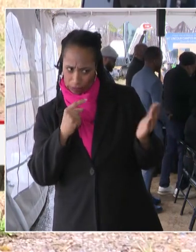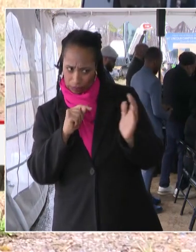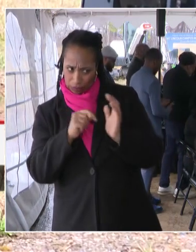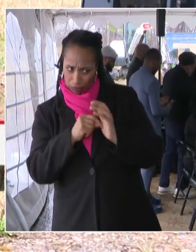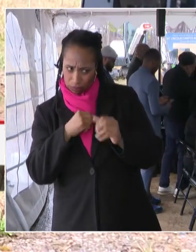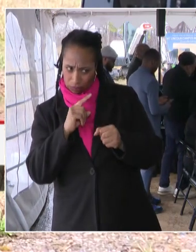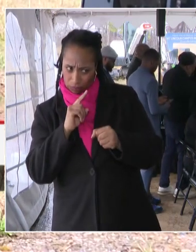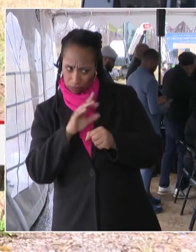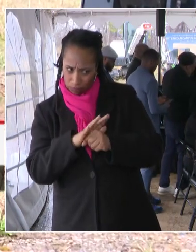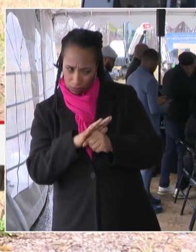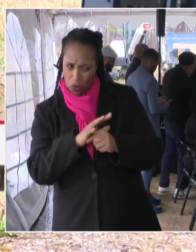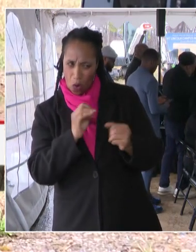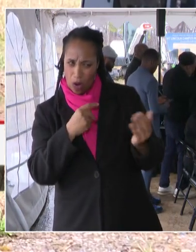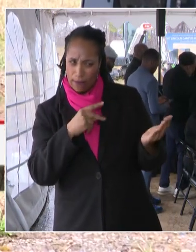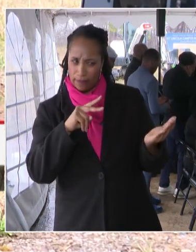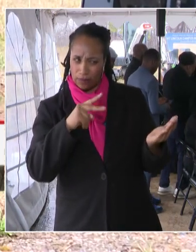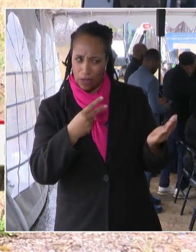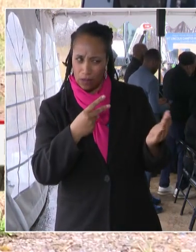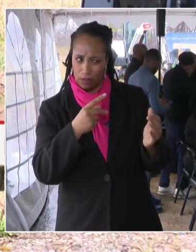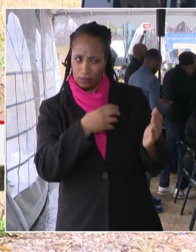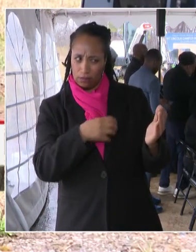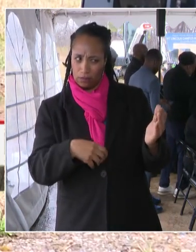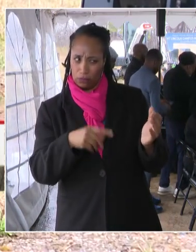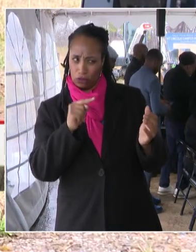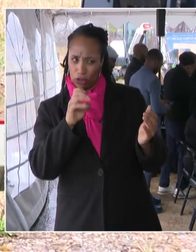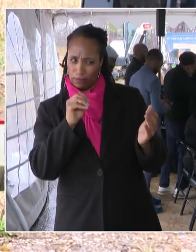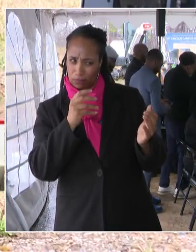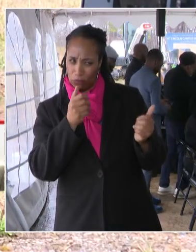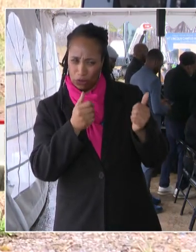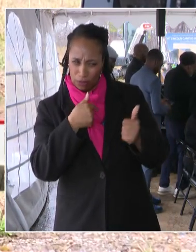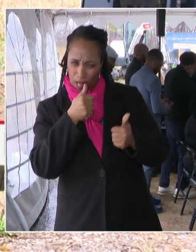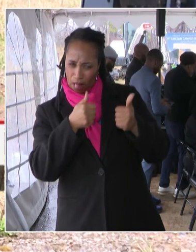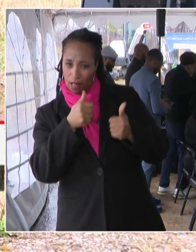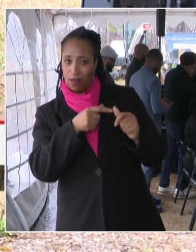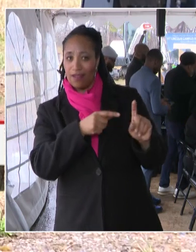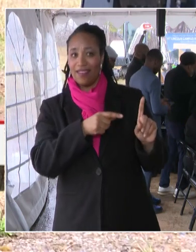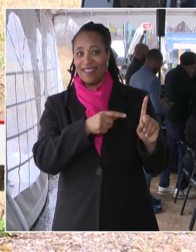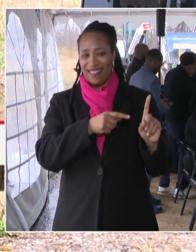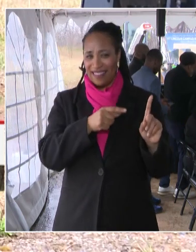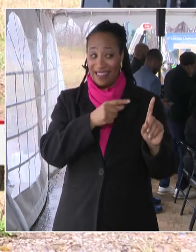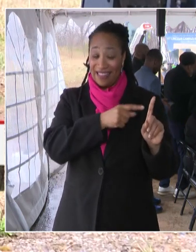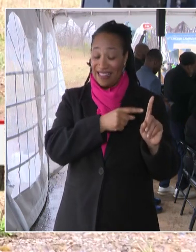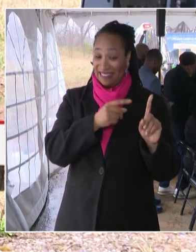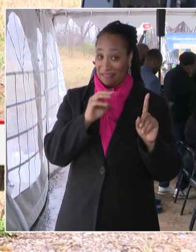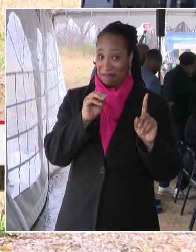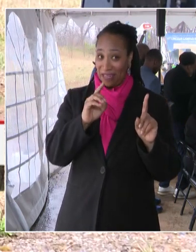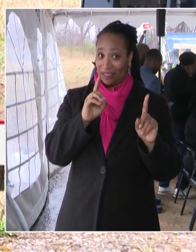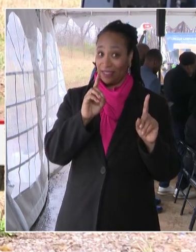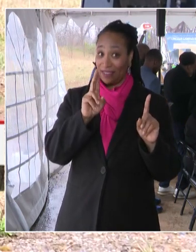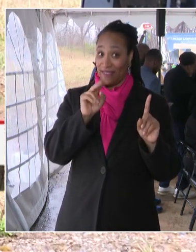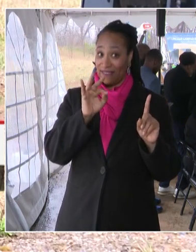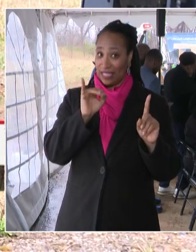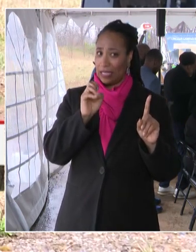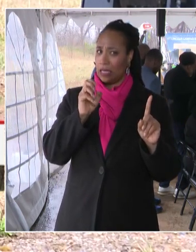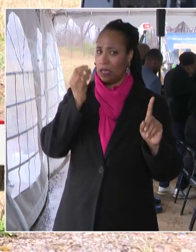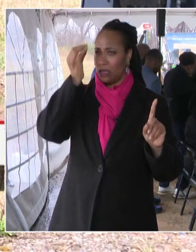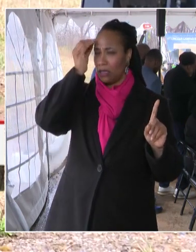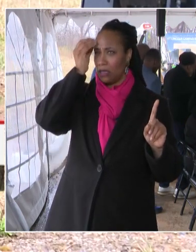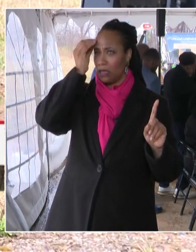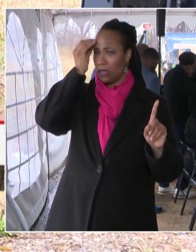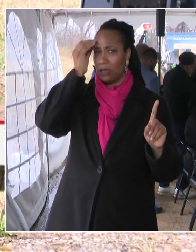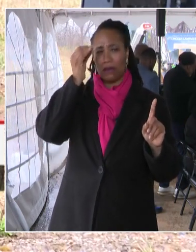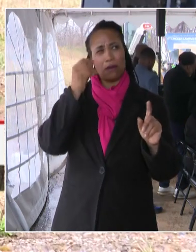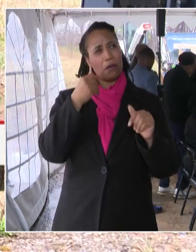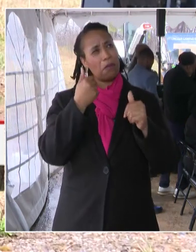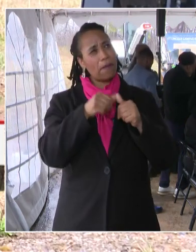very, very clearly being in the living room with Fort Lincoln moms, talking about this school